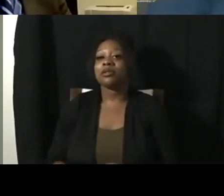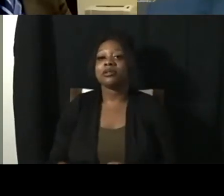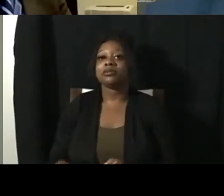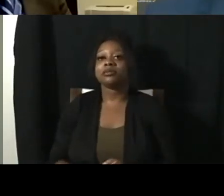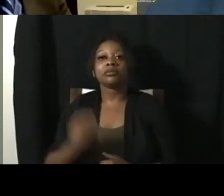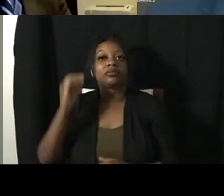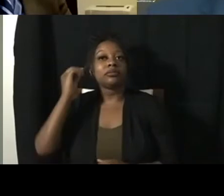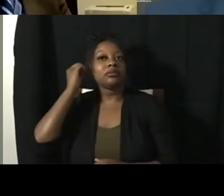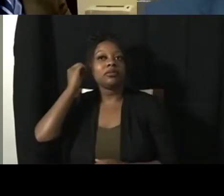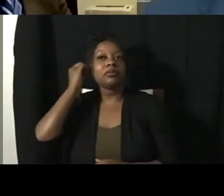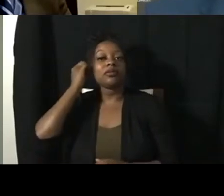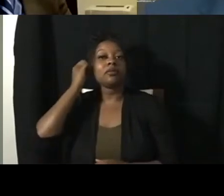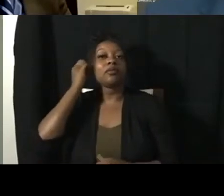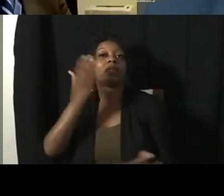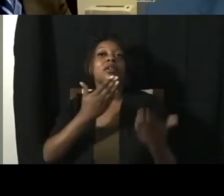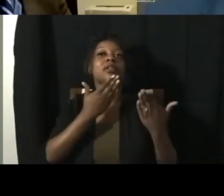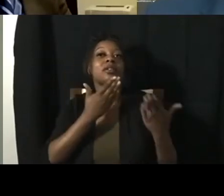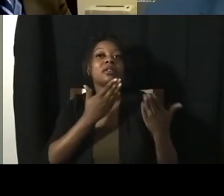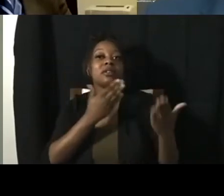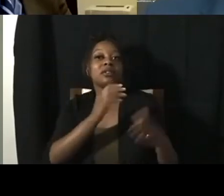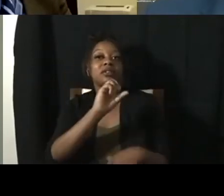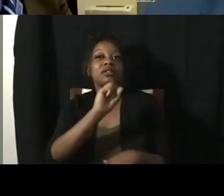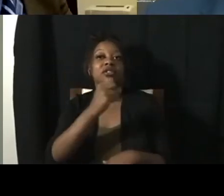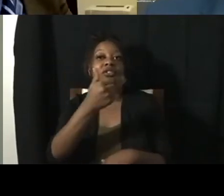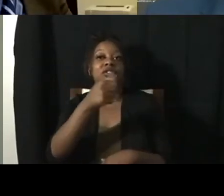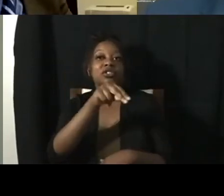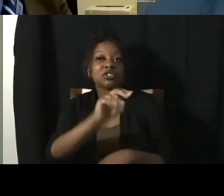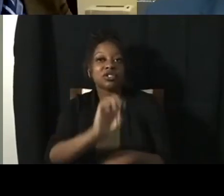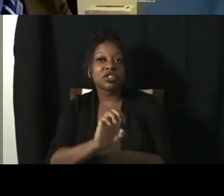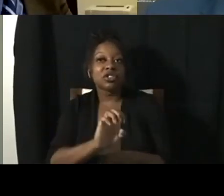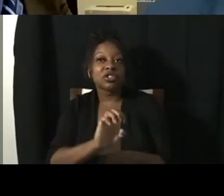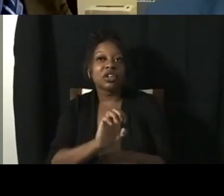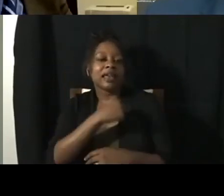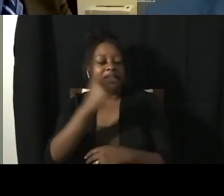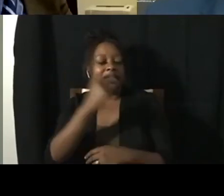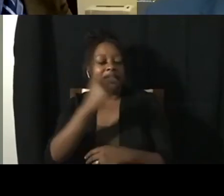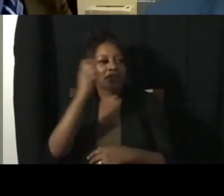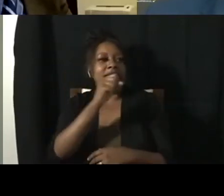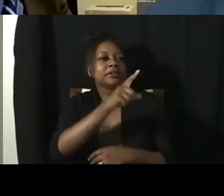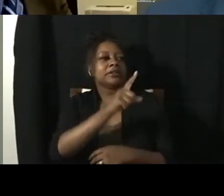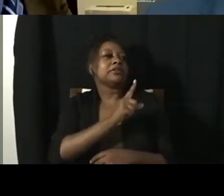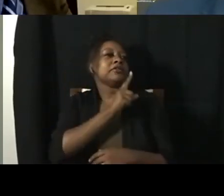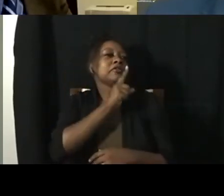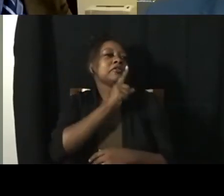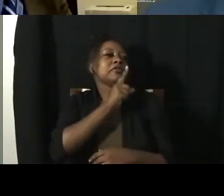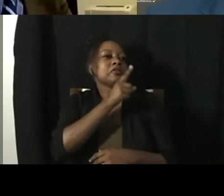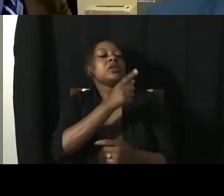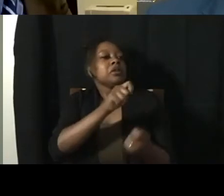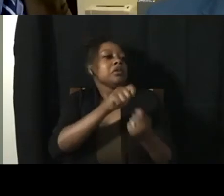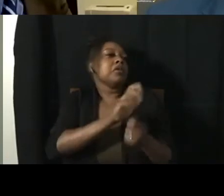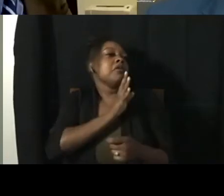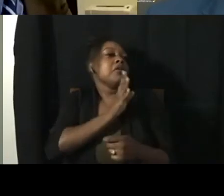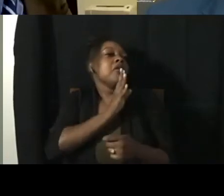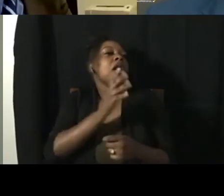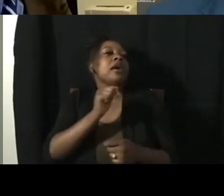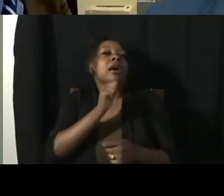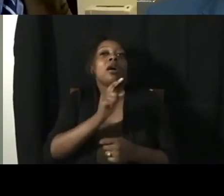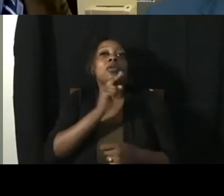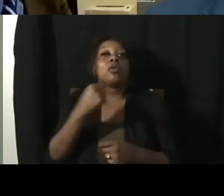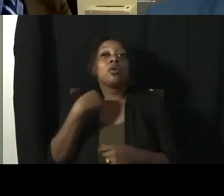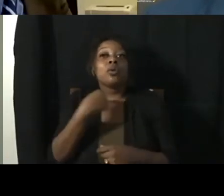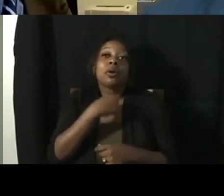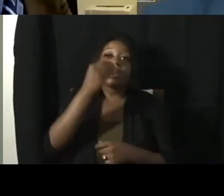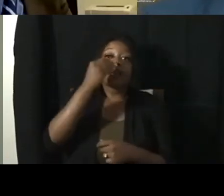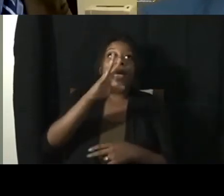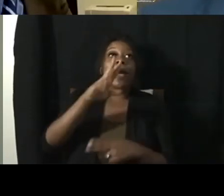Thank you so much, Jane. And I think that really captures it is, we all, not only are we all in this because we care about nothing about us without us, we all